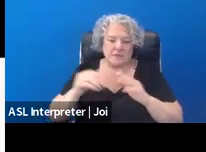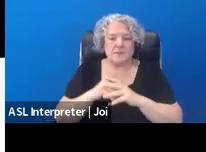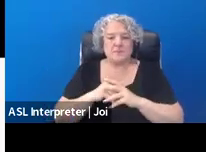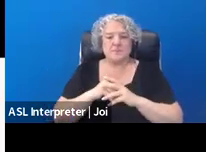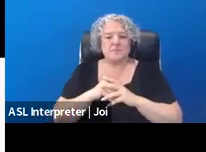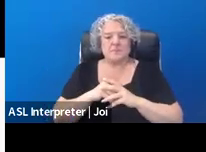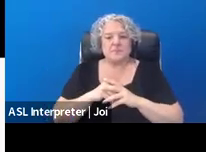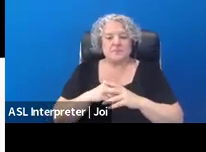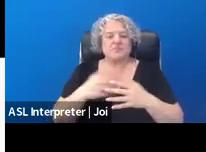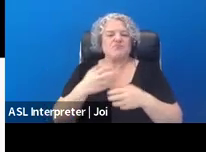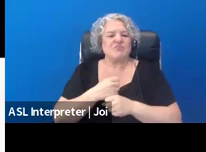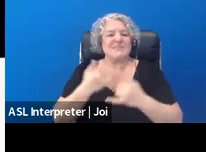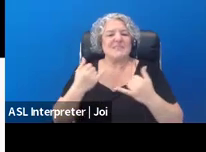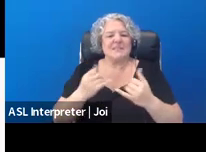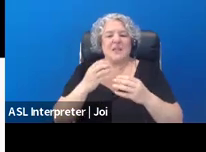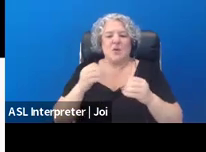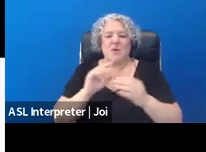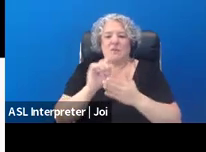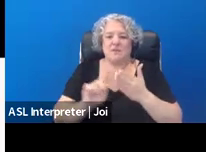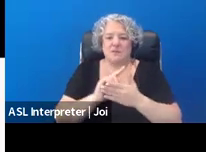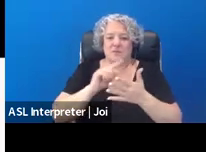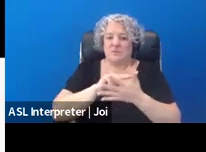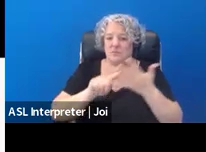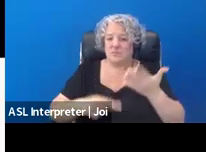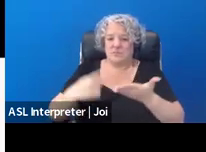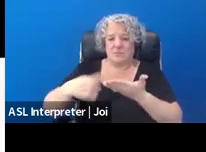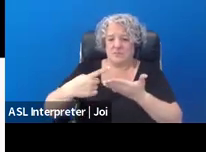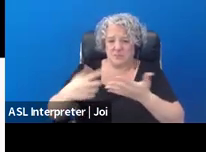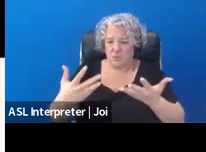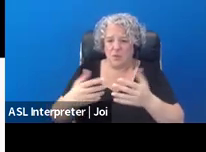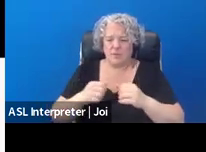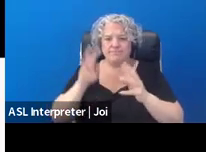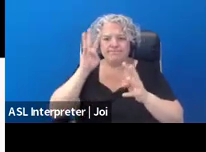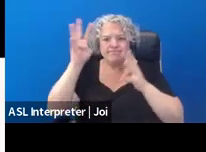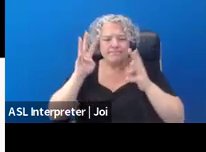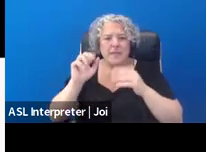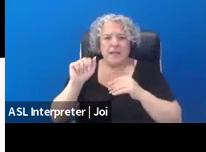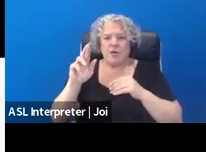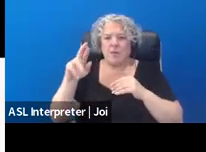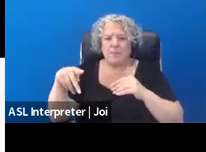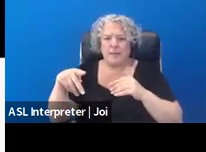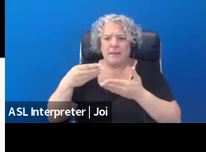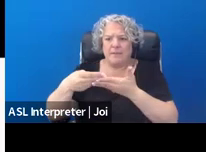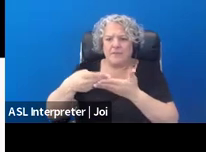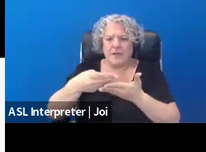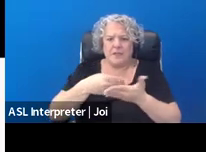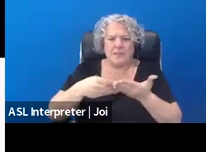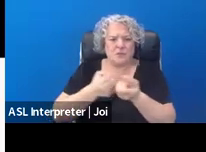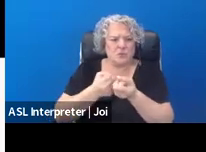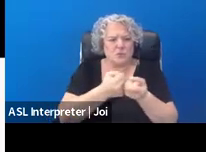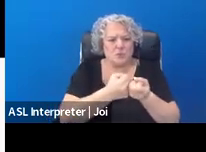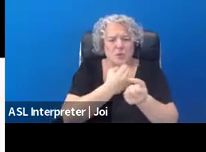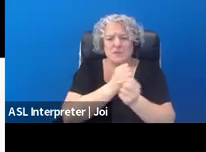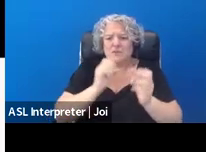Briefly, in today's office hours, we're going to discuss creative ways that ARP funds can be used to meet survivors' safe